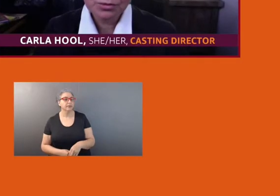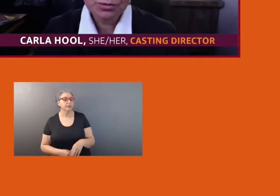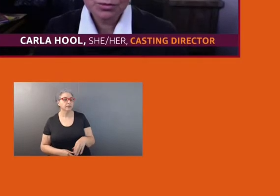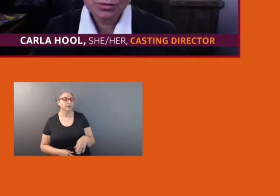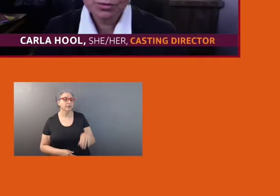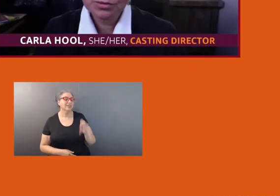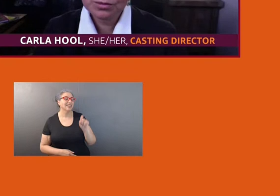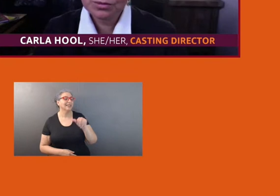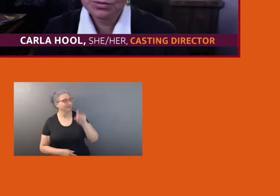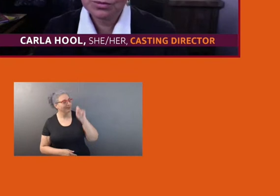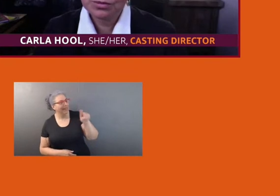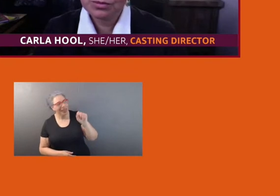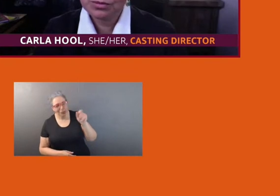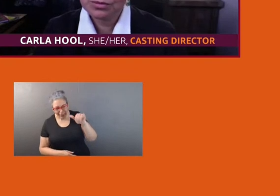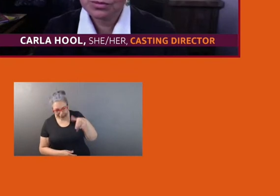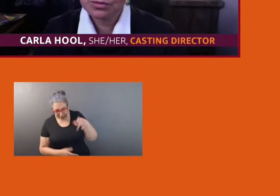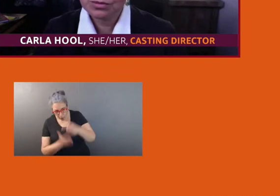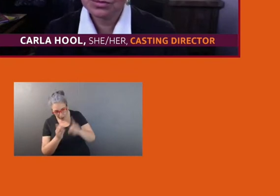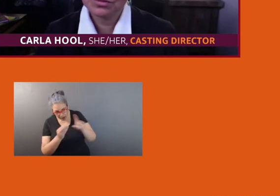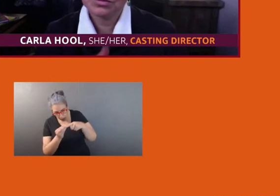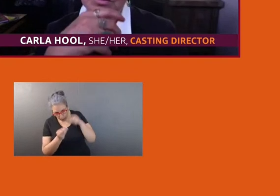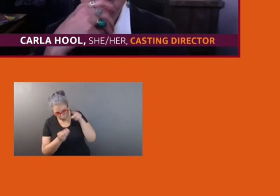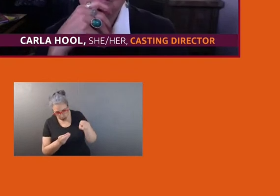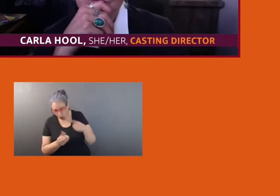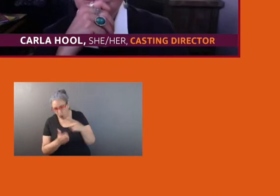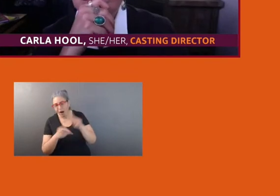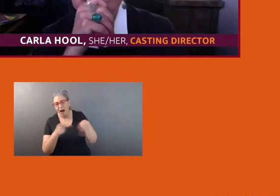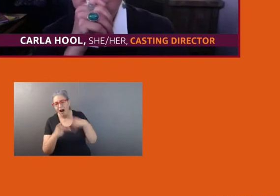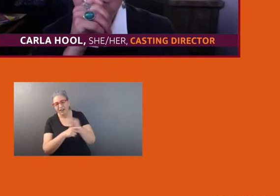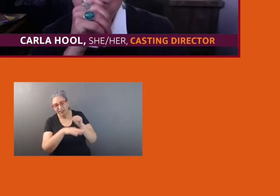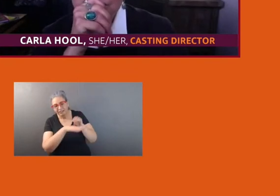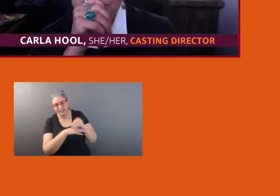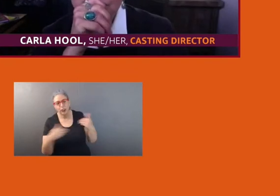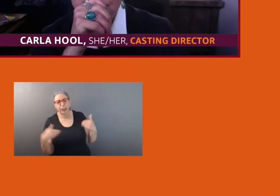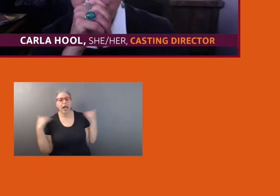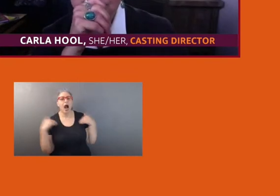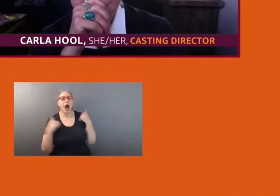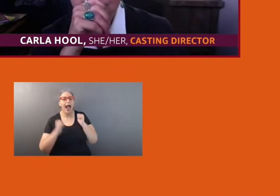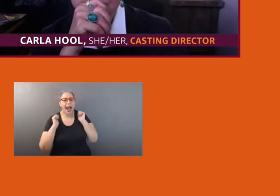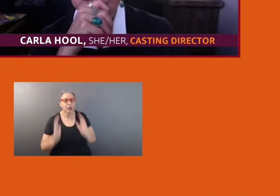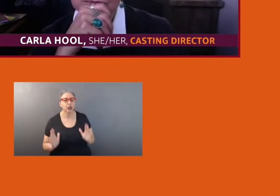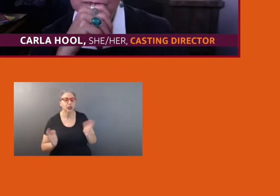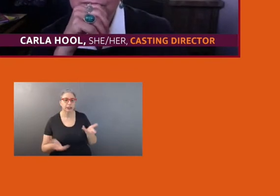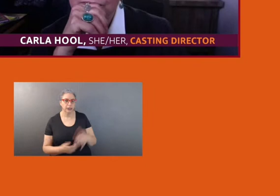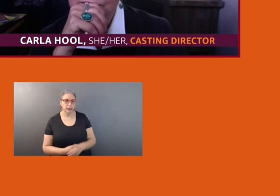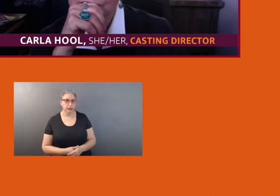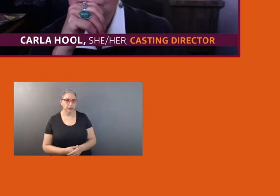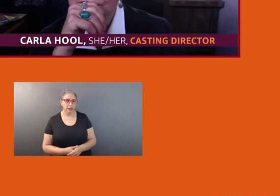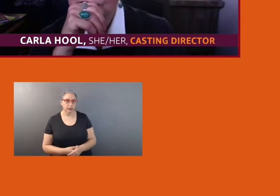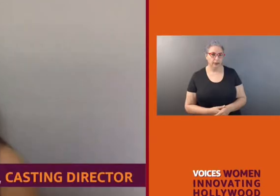about you, Angelique? What kind of advice do you give to young actors and actresses you're working with?